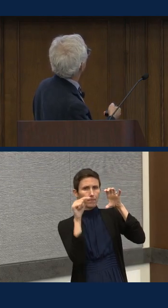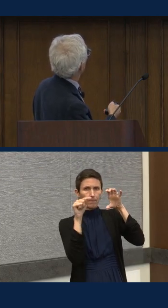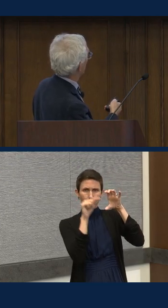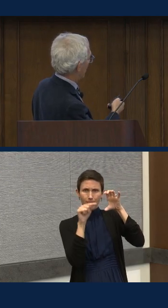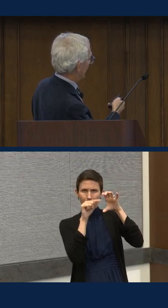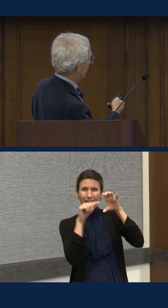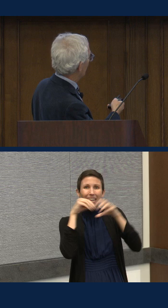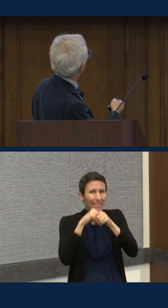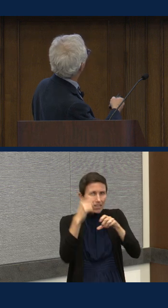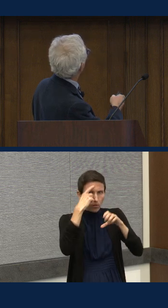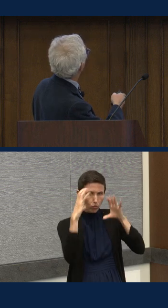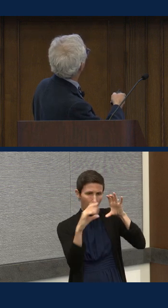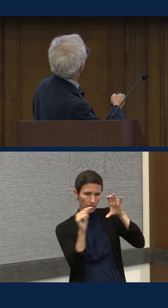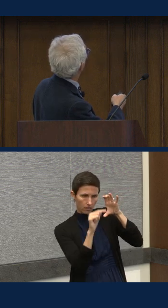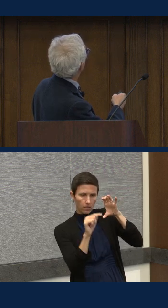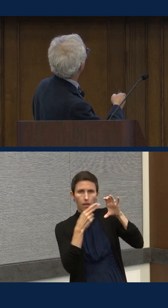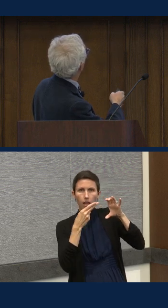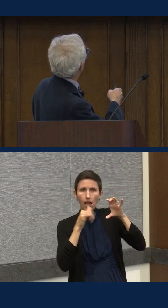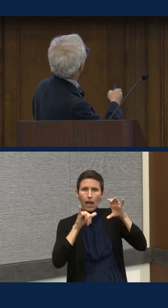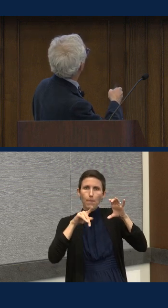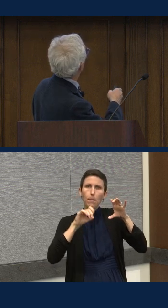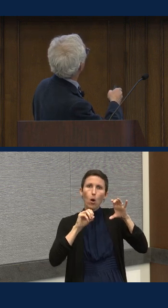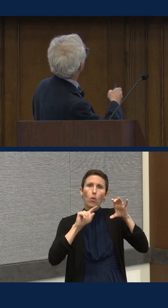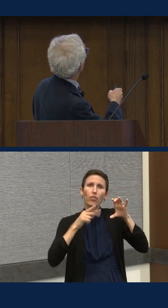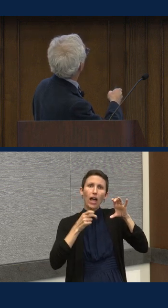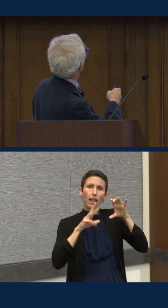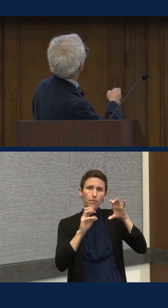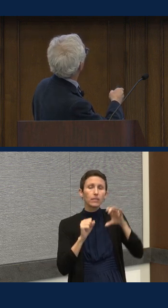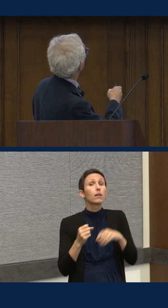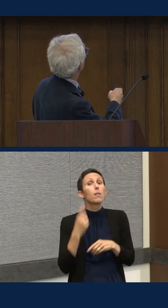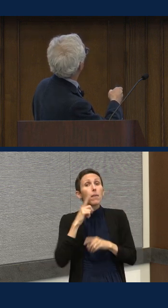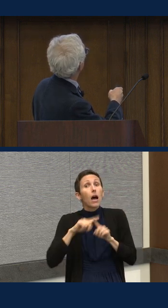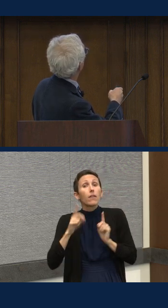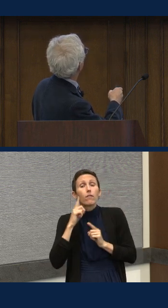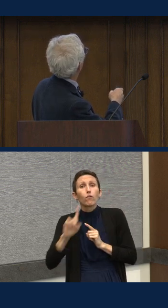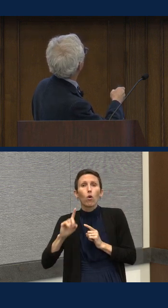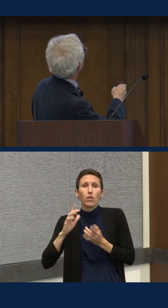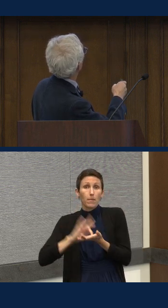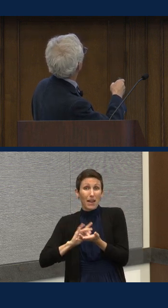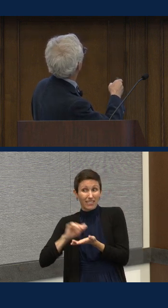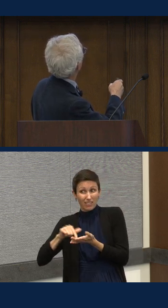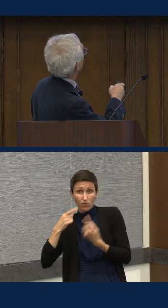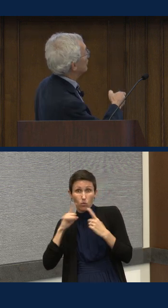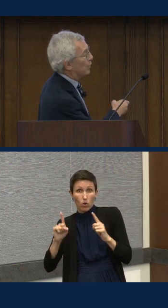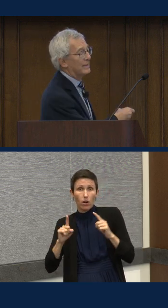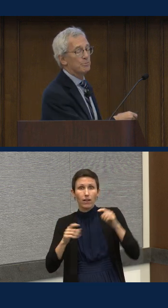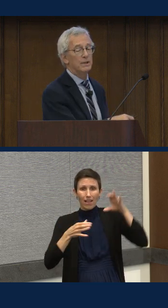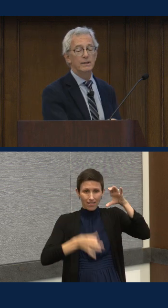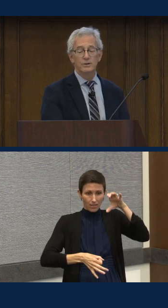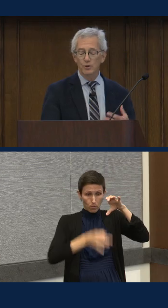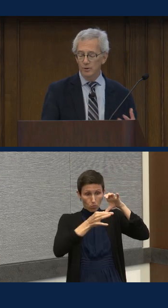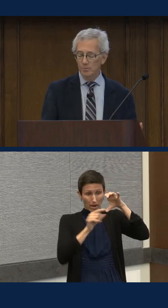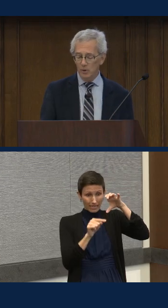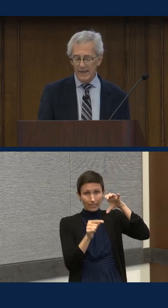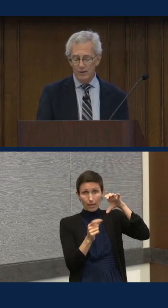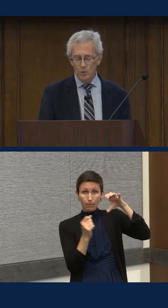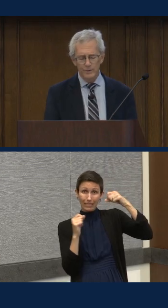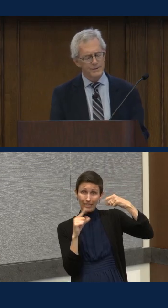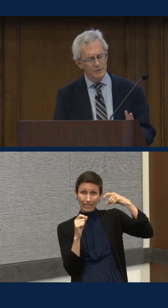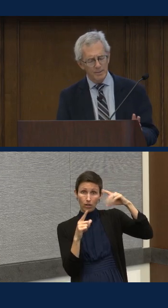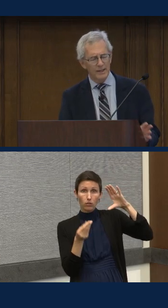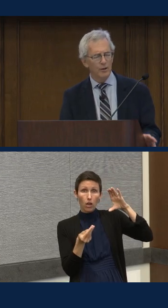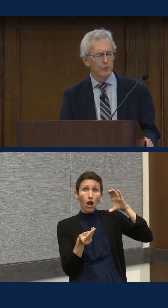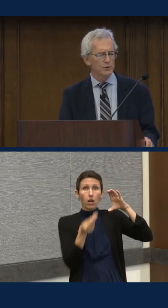regions. But in order for the GLP-1 drugs to work, the signals from the brainstem get transmitted to the